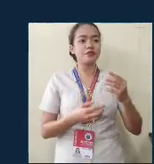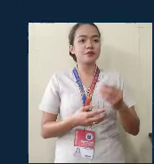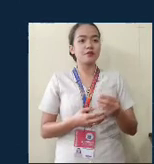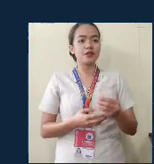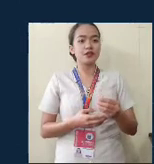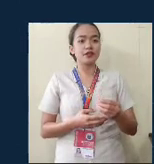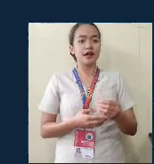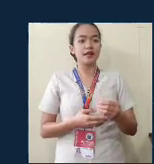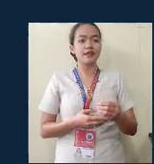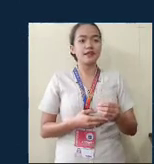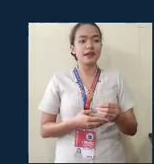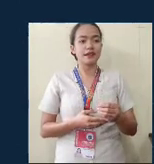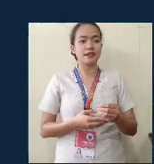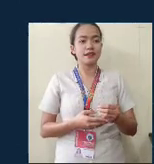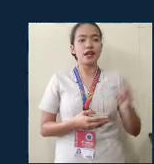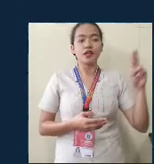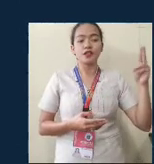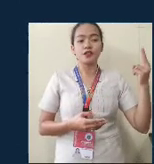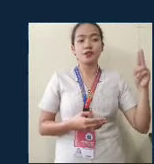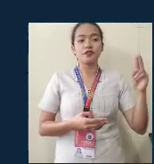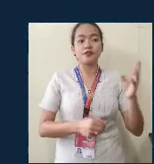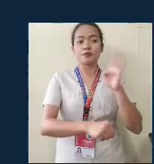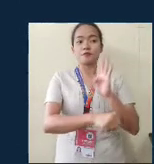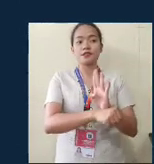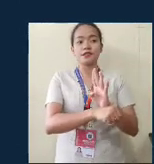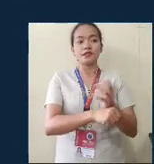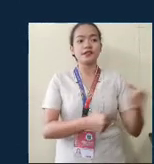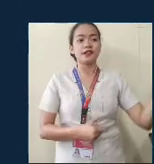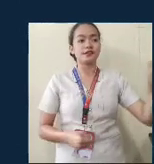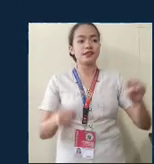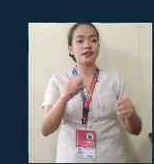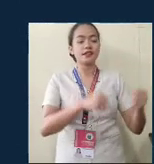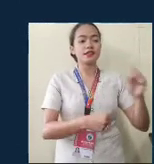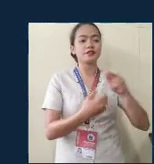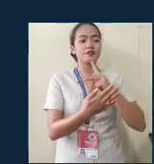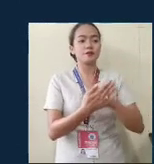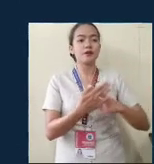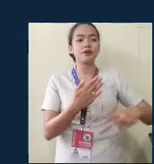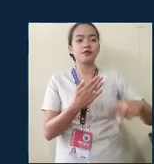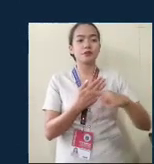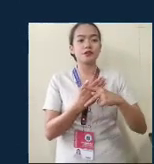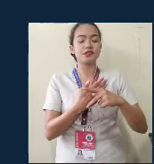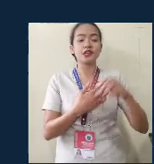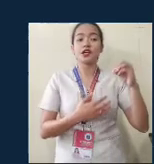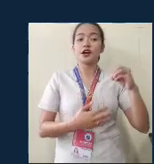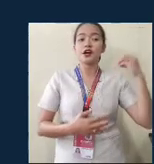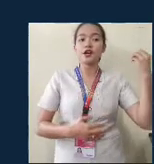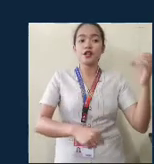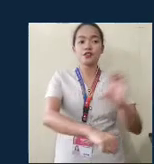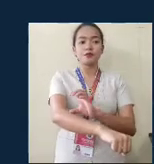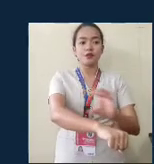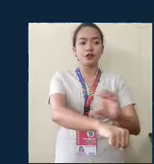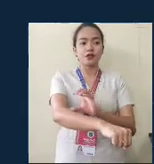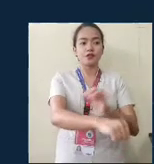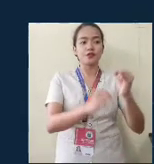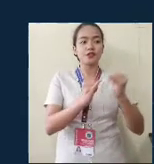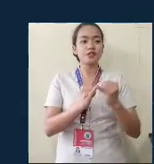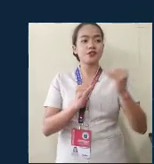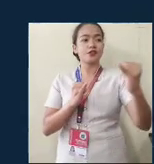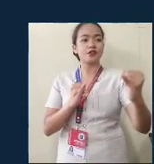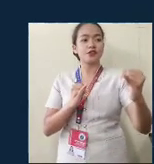generation era, the IBM 370 series were introduced in